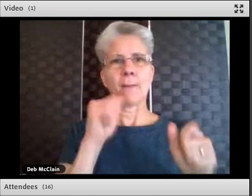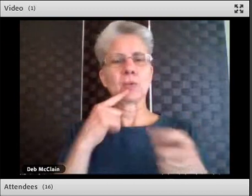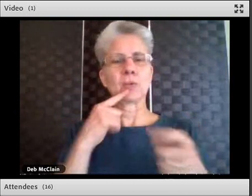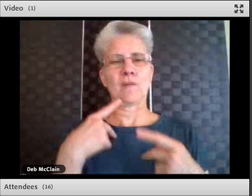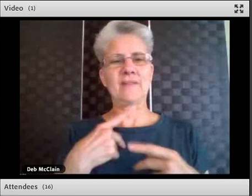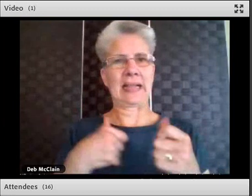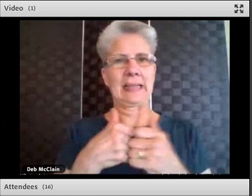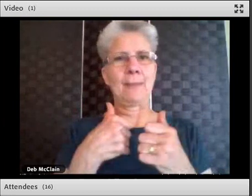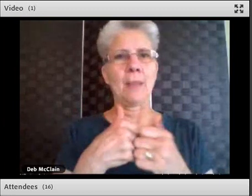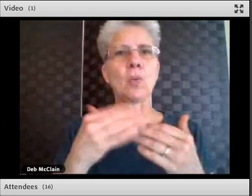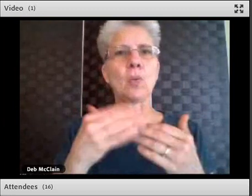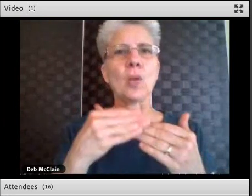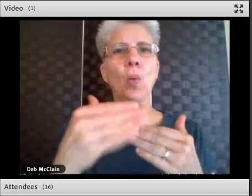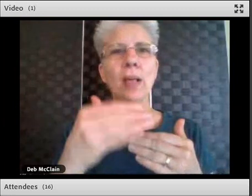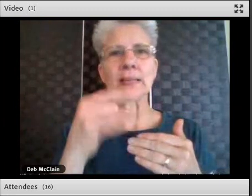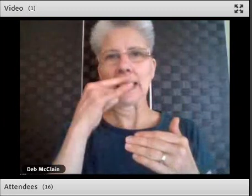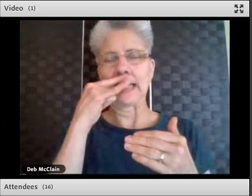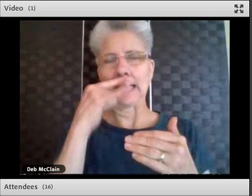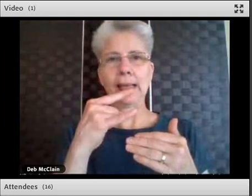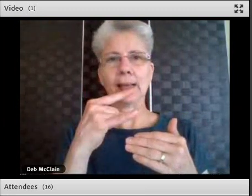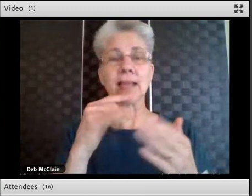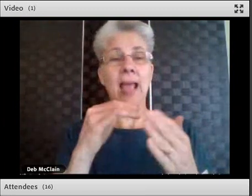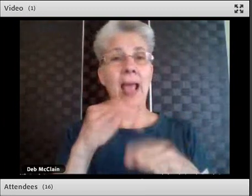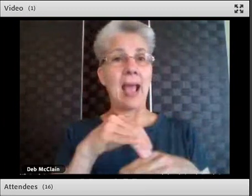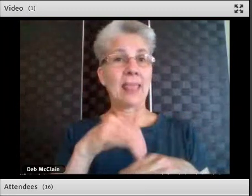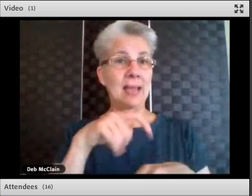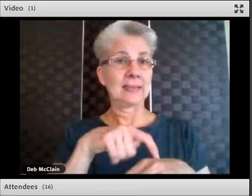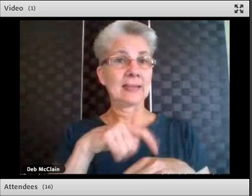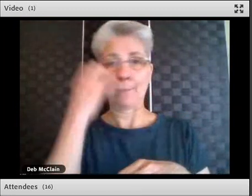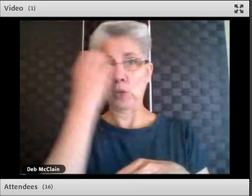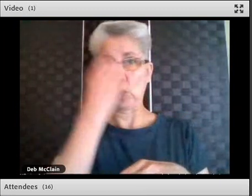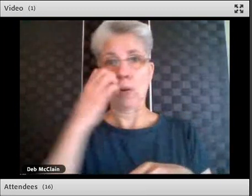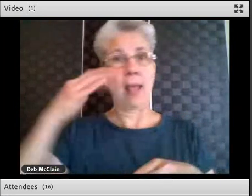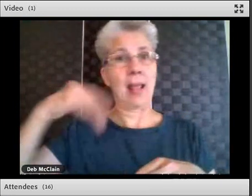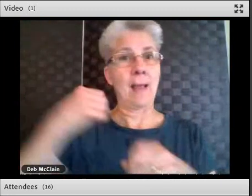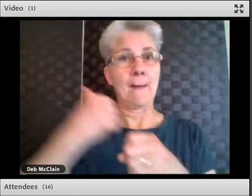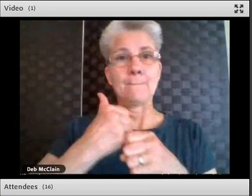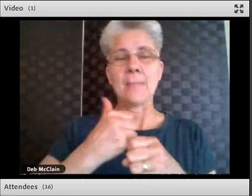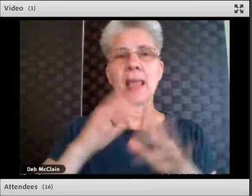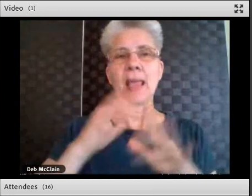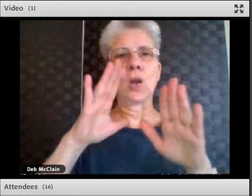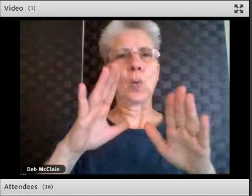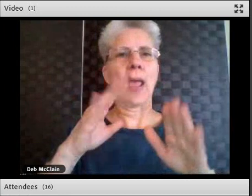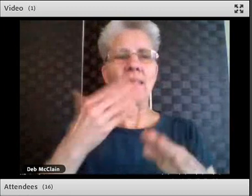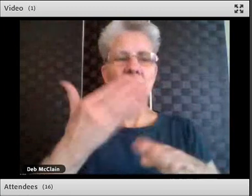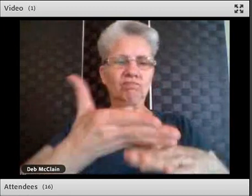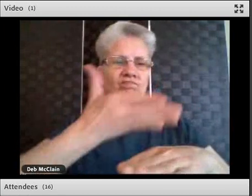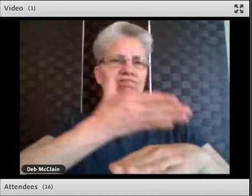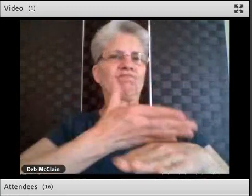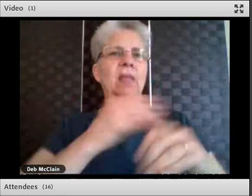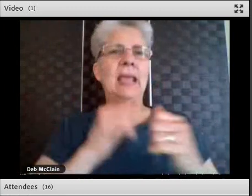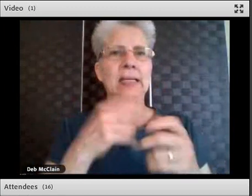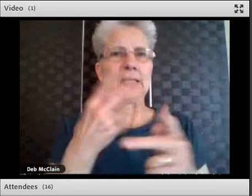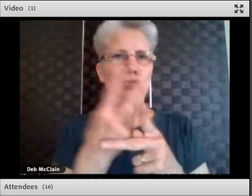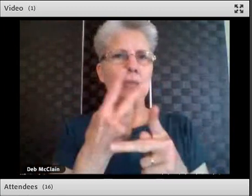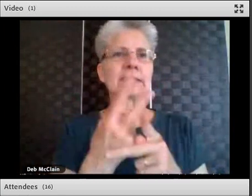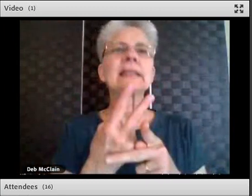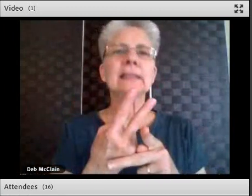physically keep up with the rest of the participants. And at that time, Europe had not made a great number of strides in